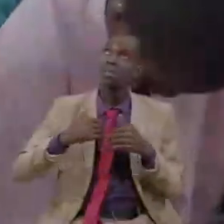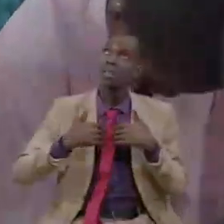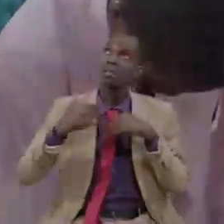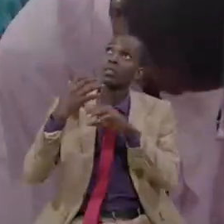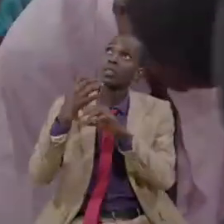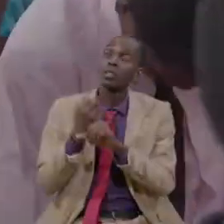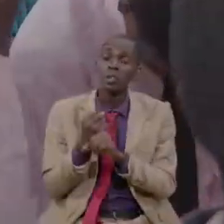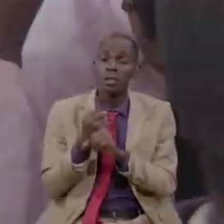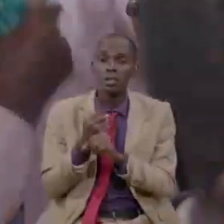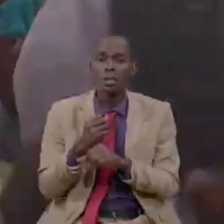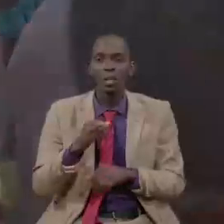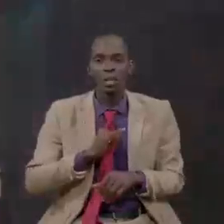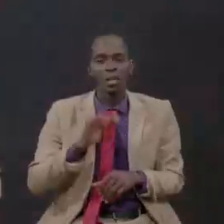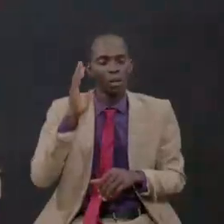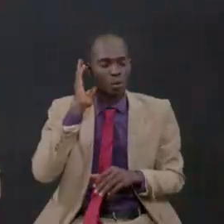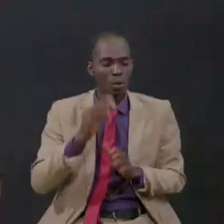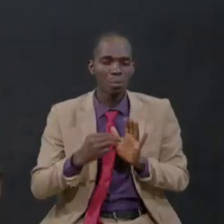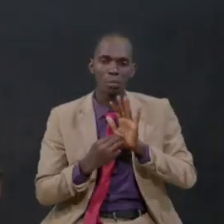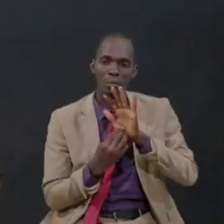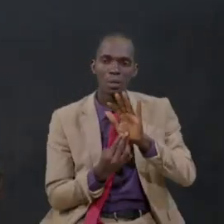manifest, use,